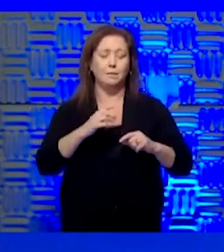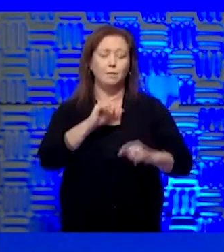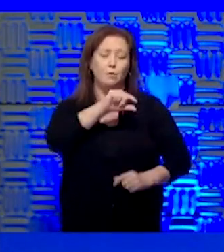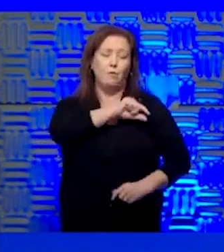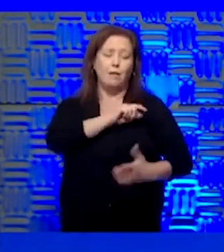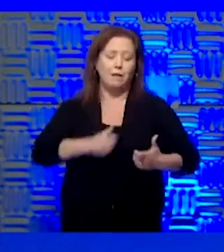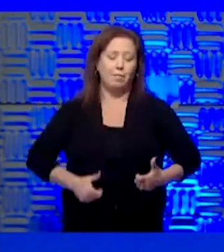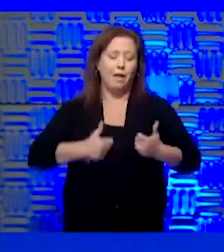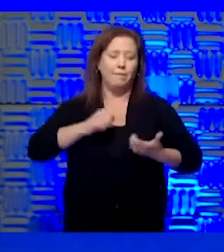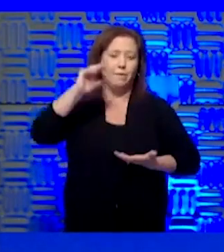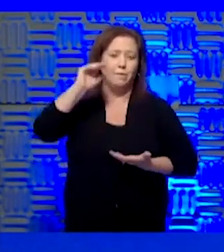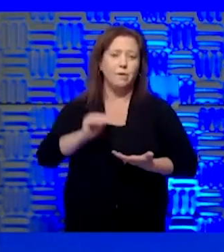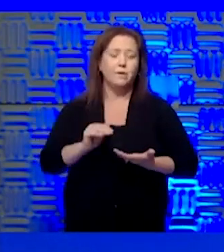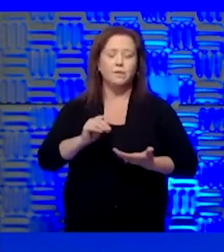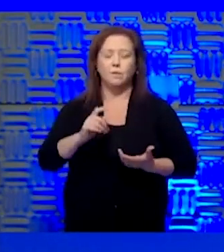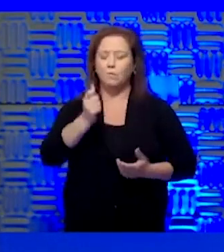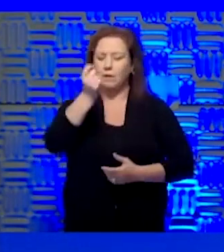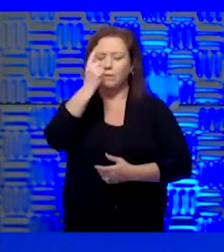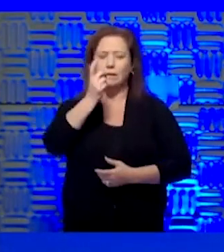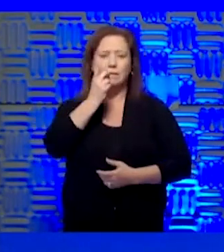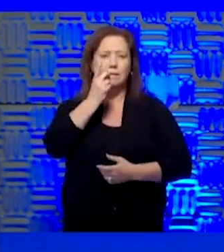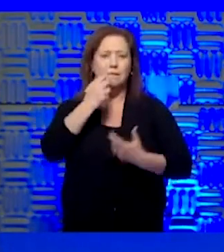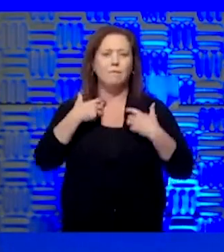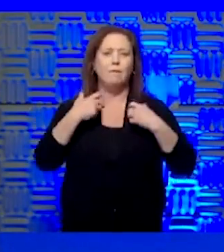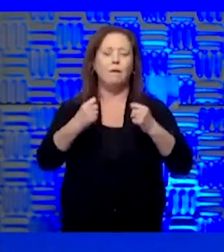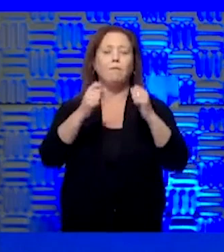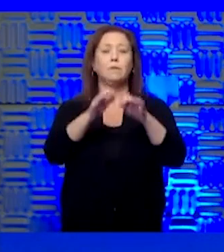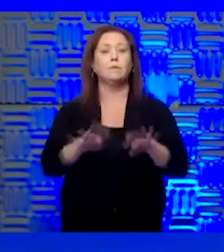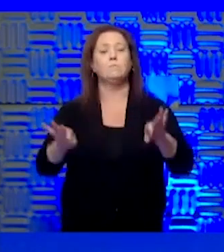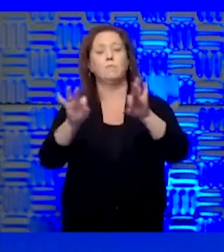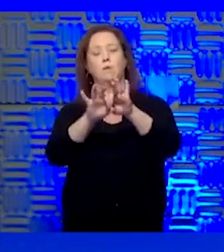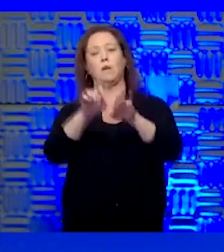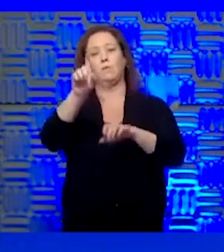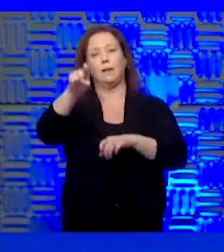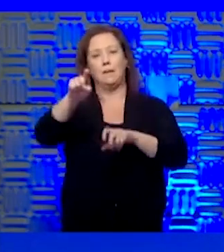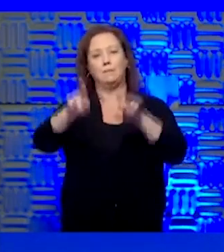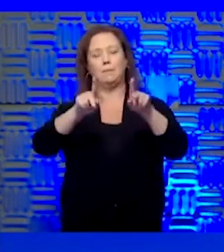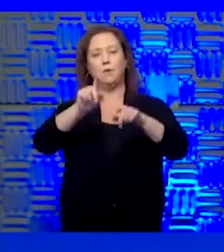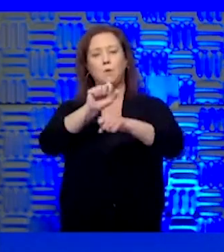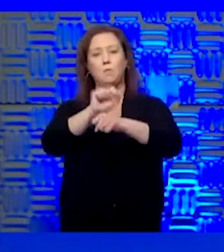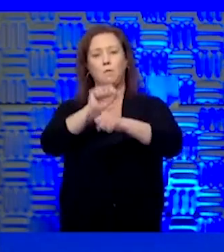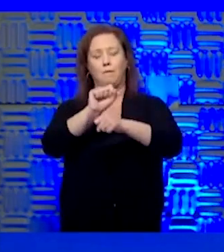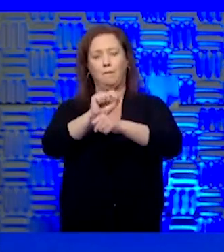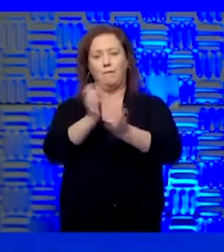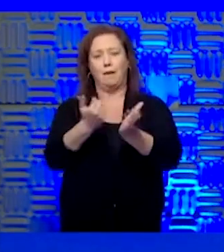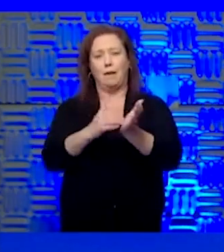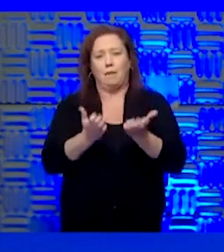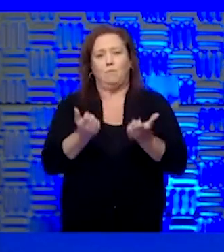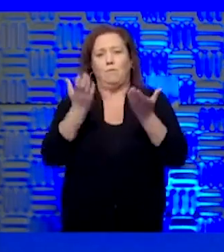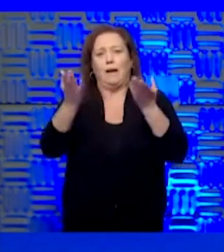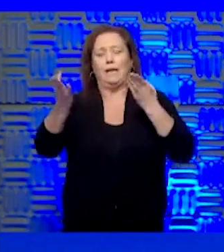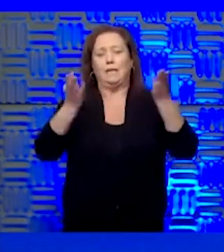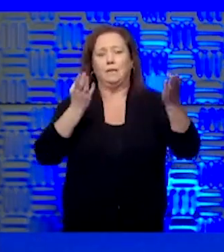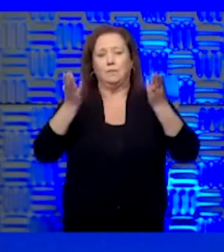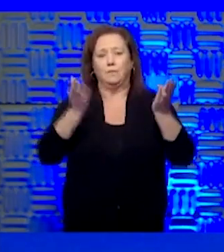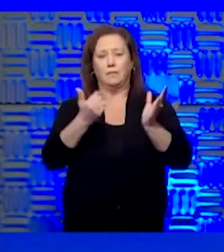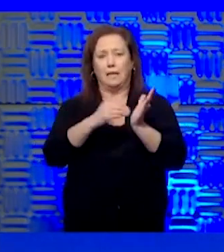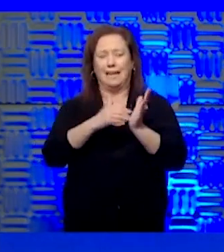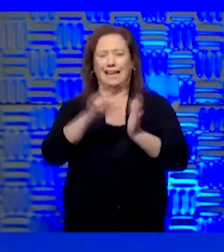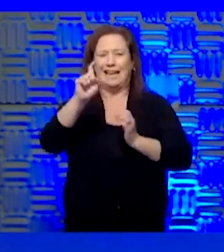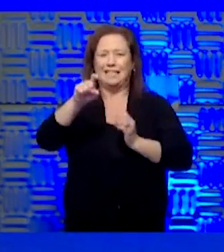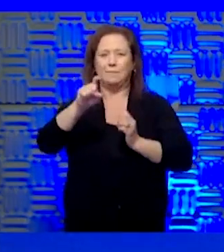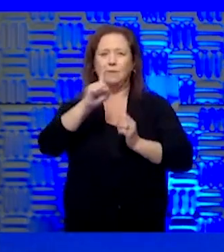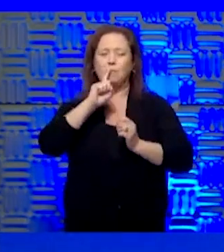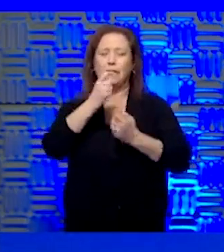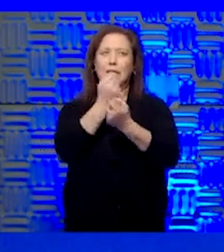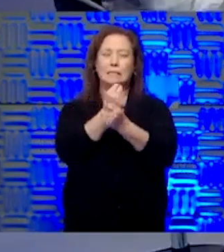understand that dental and oral health is extremely important, and we need to get people working again and providing those services. It just has to be in an